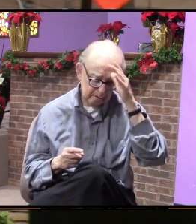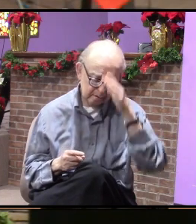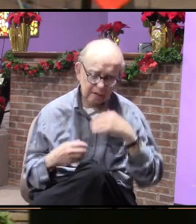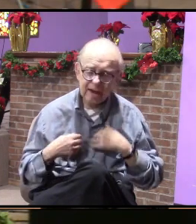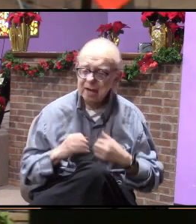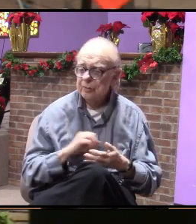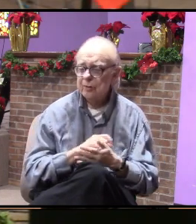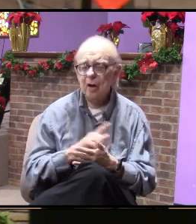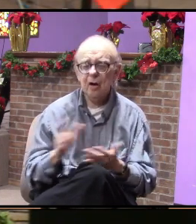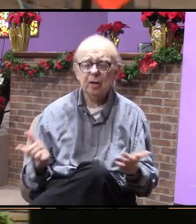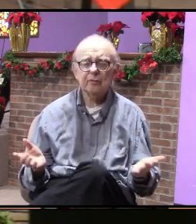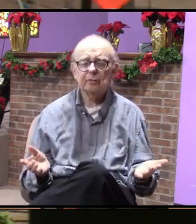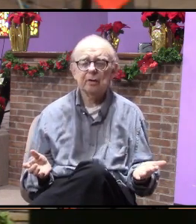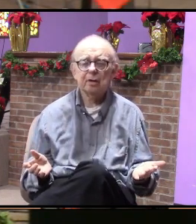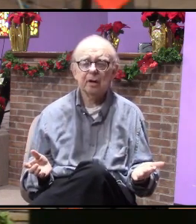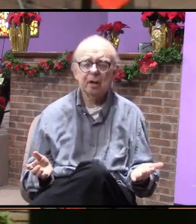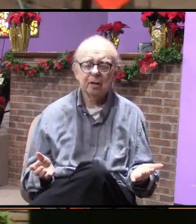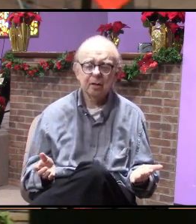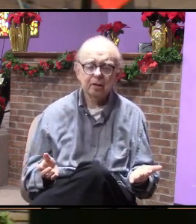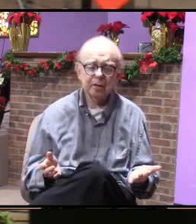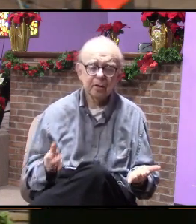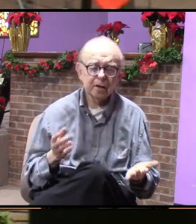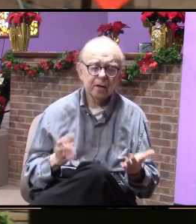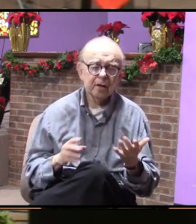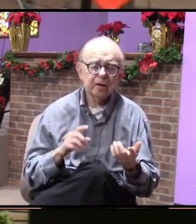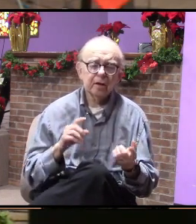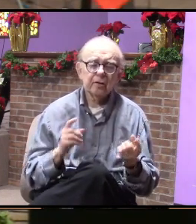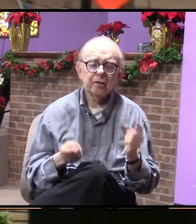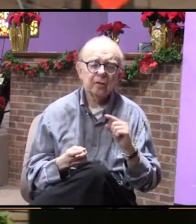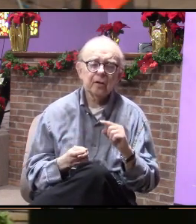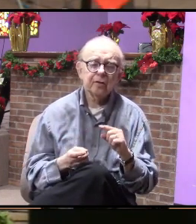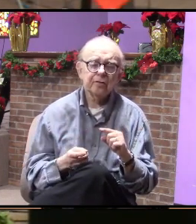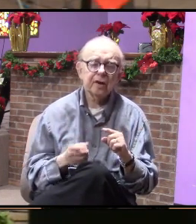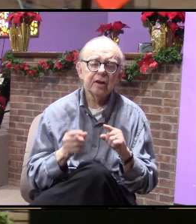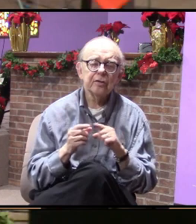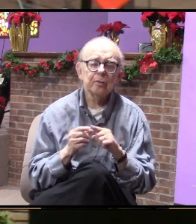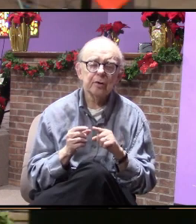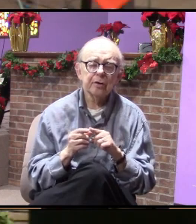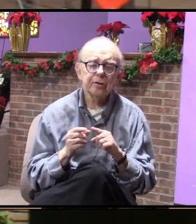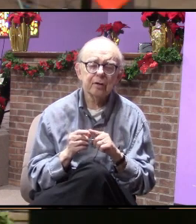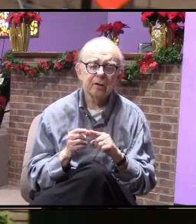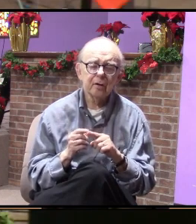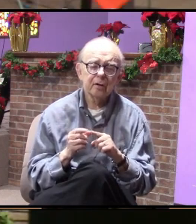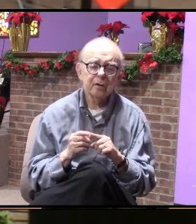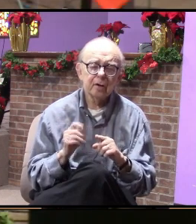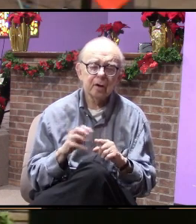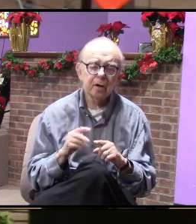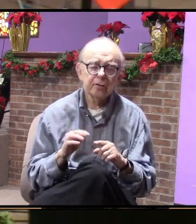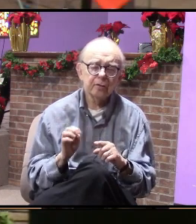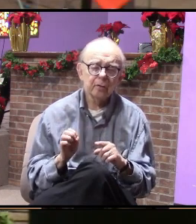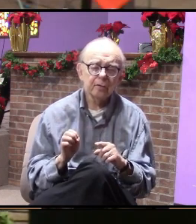all. He modulated his words, the tone.